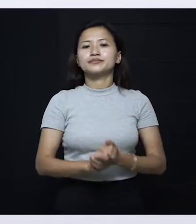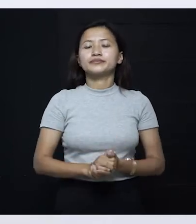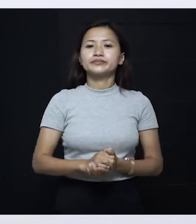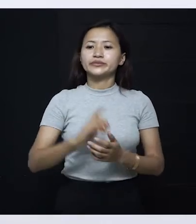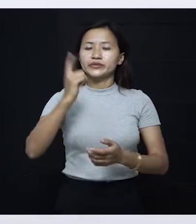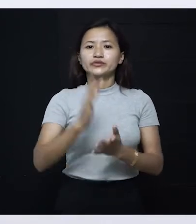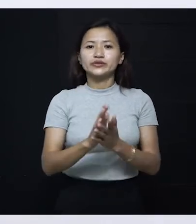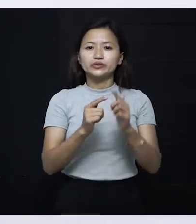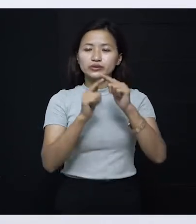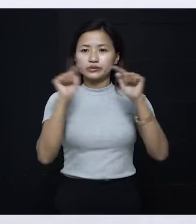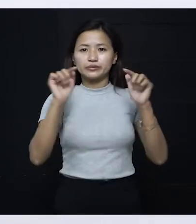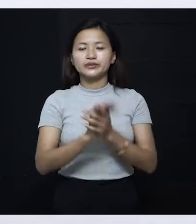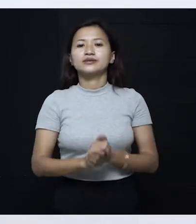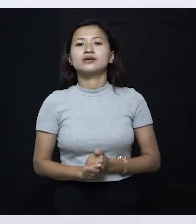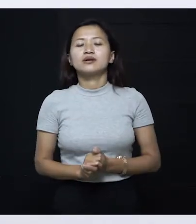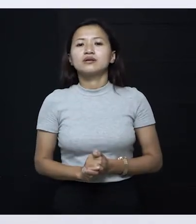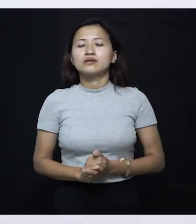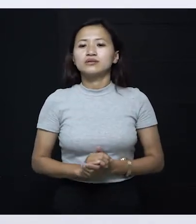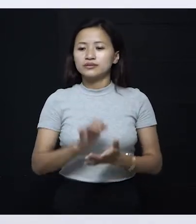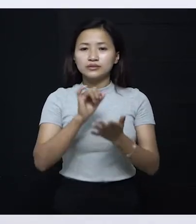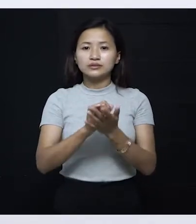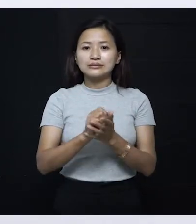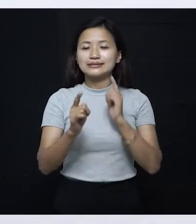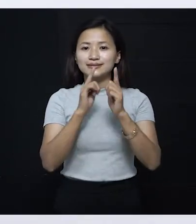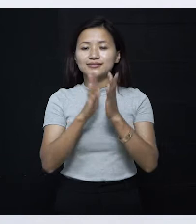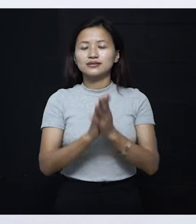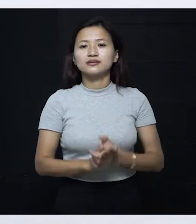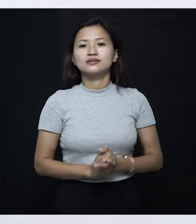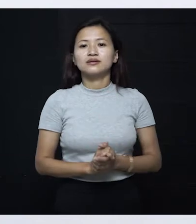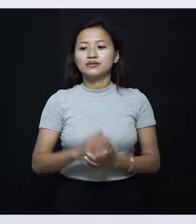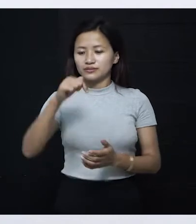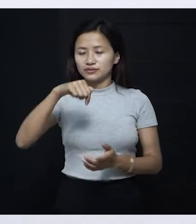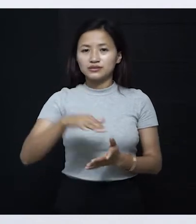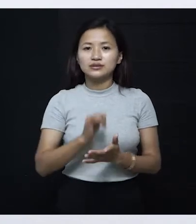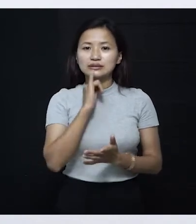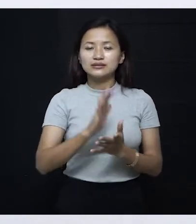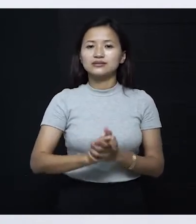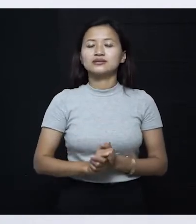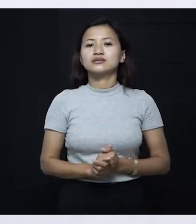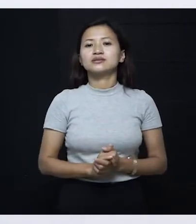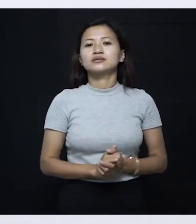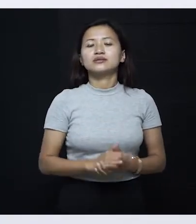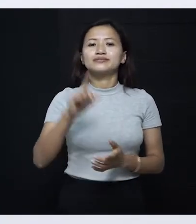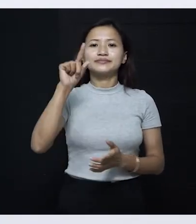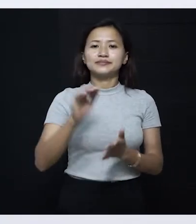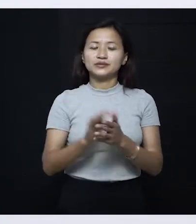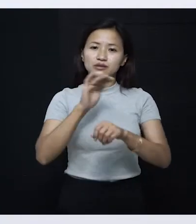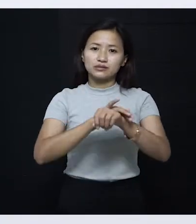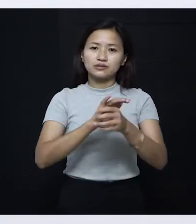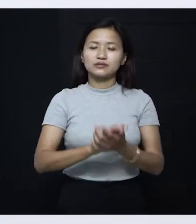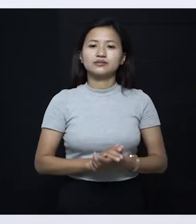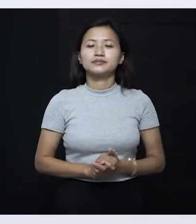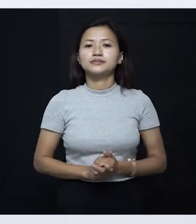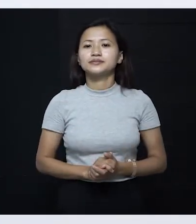So the first topic that we will be discussing now is, let's do on this.